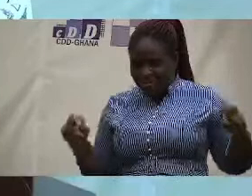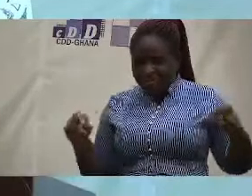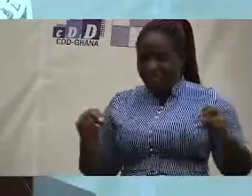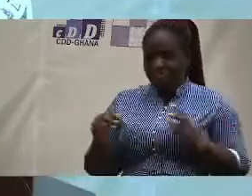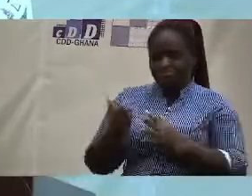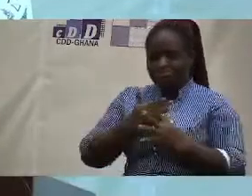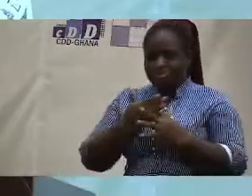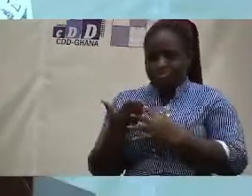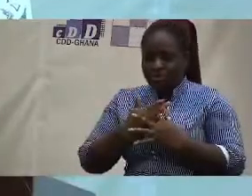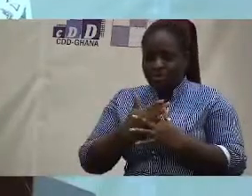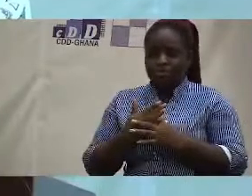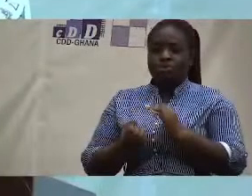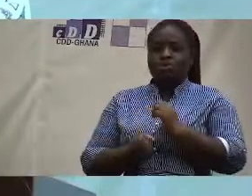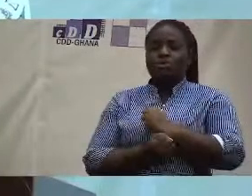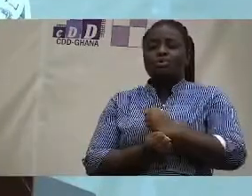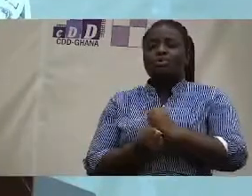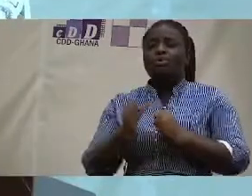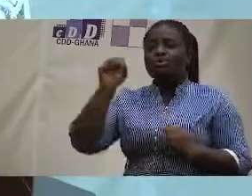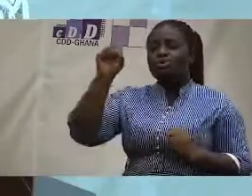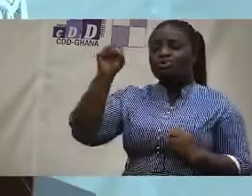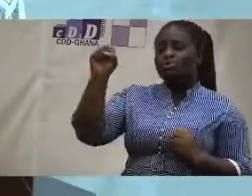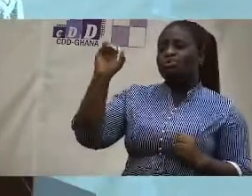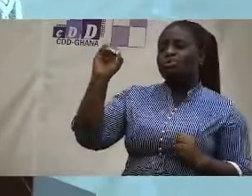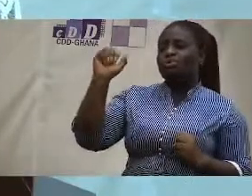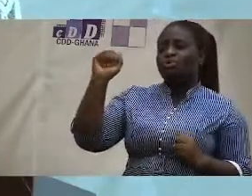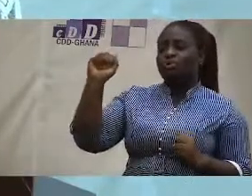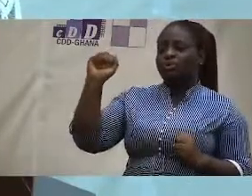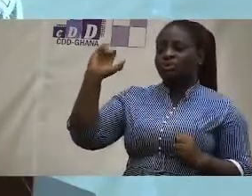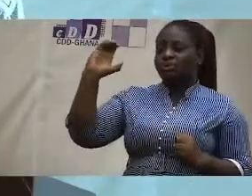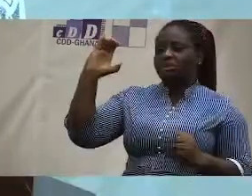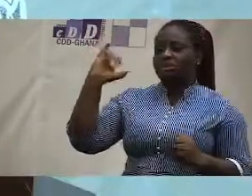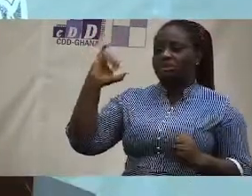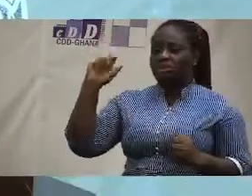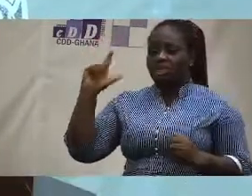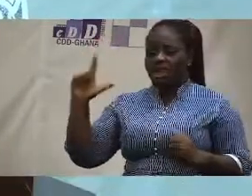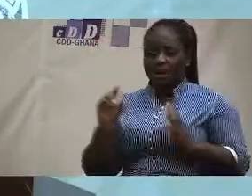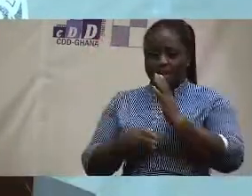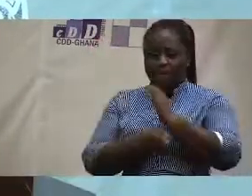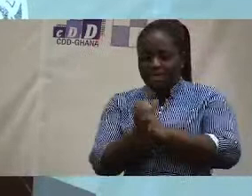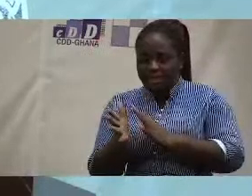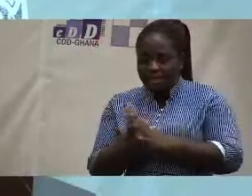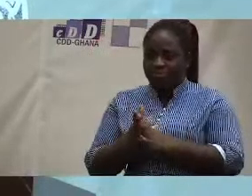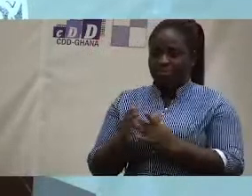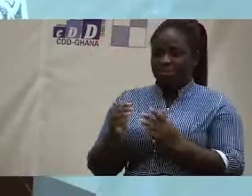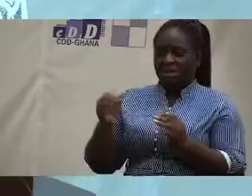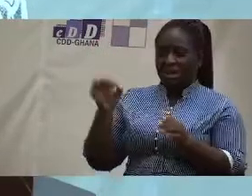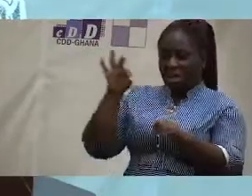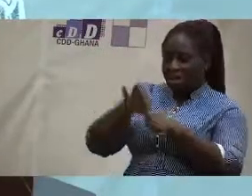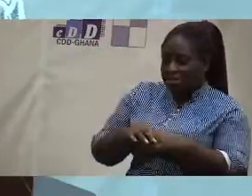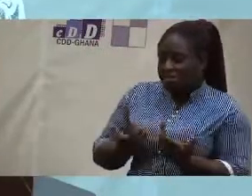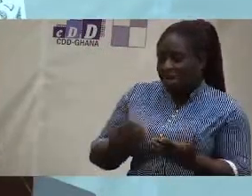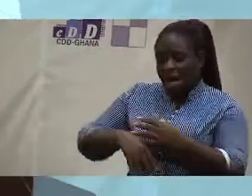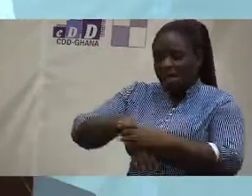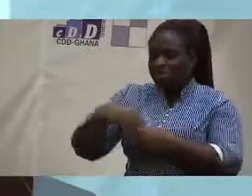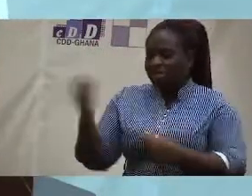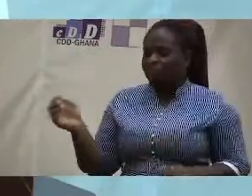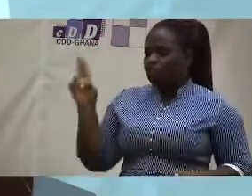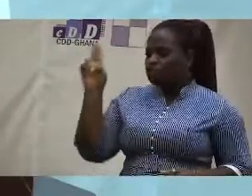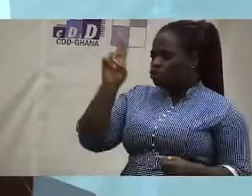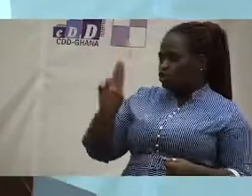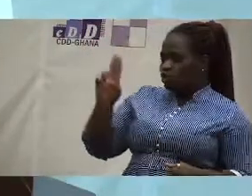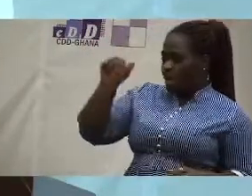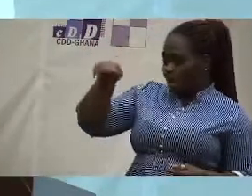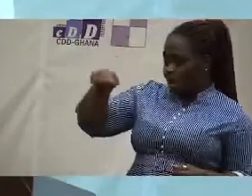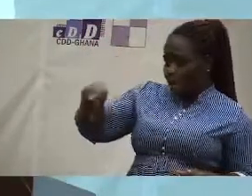between social media platforms, election processes, and electoral outcomes, using an app